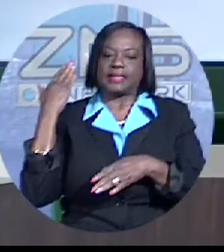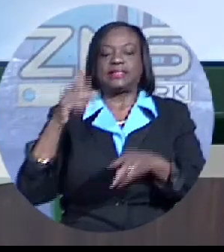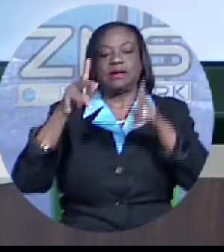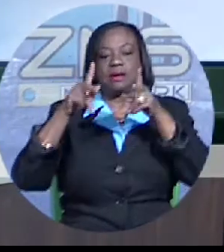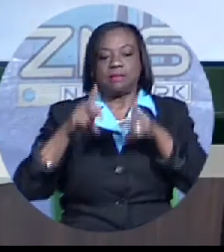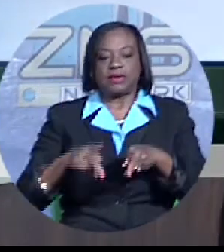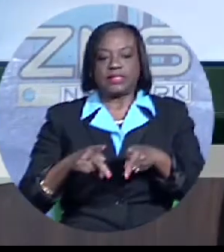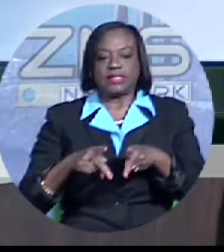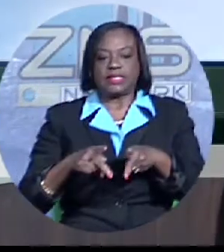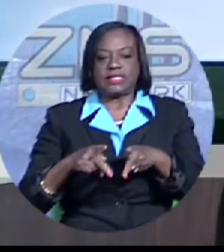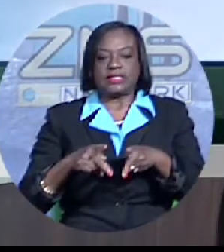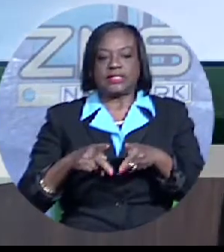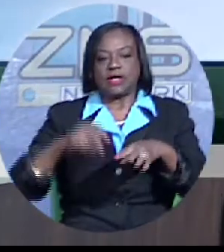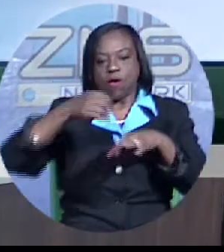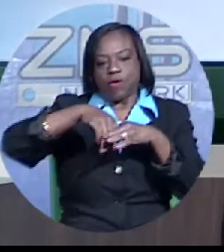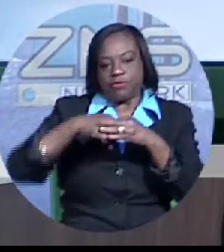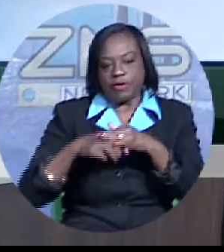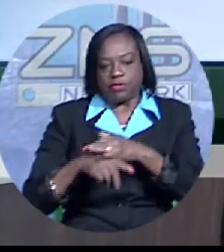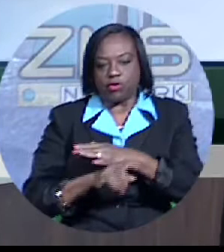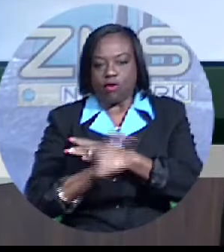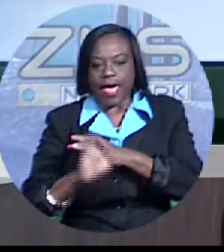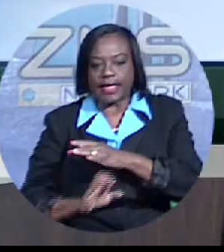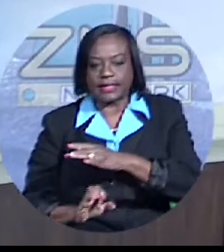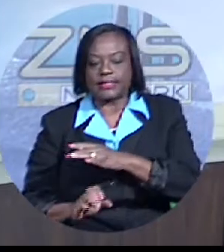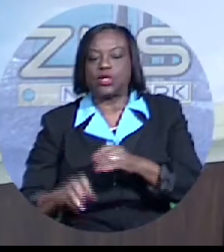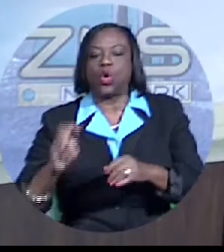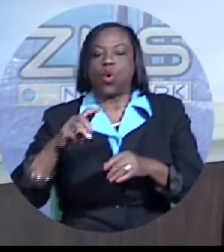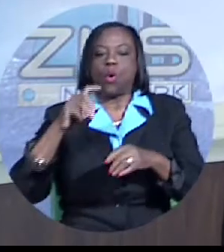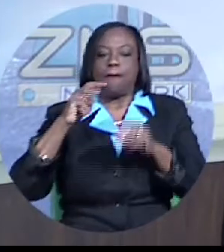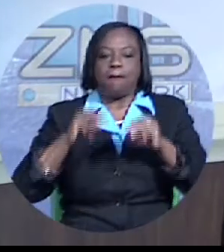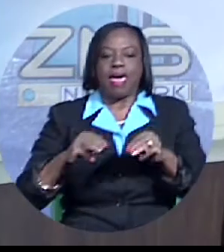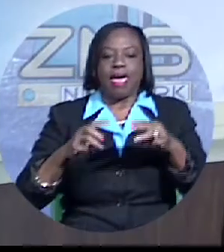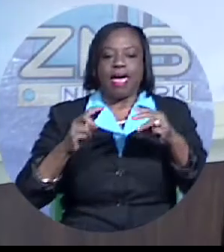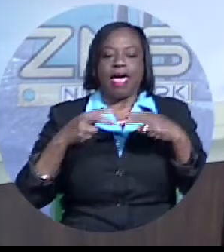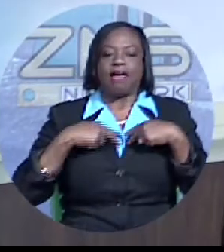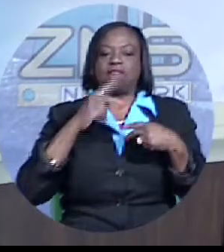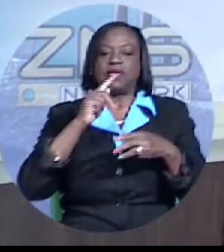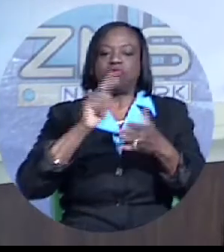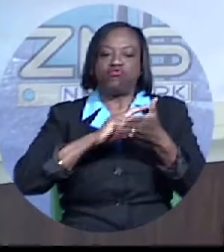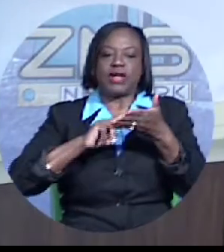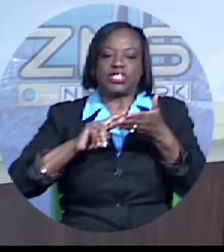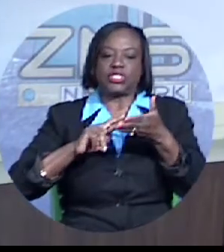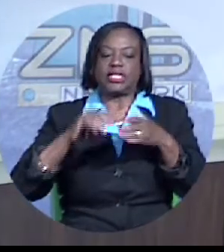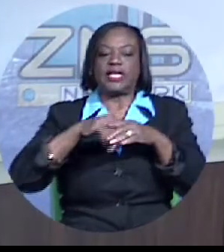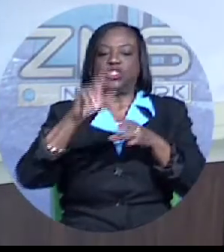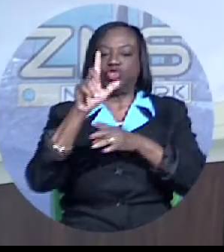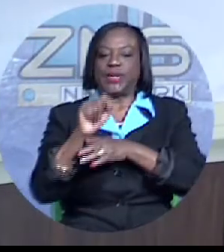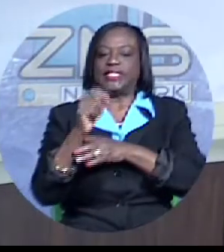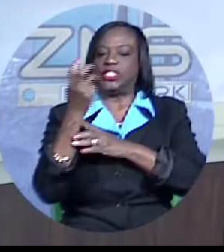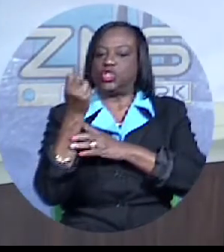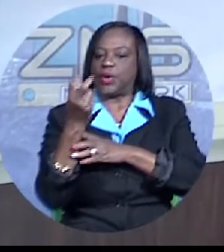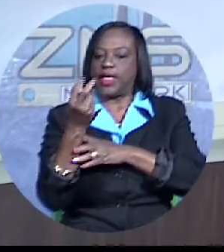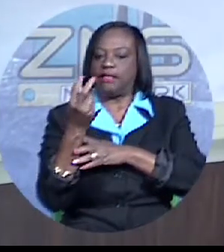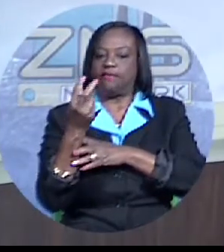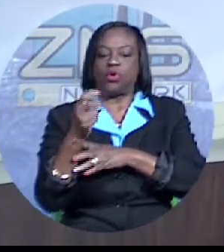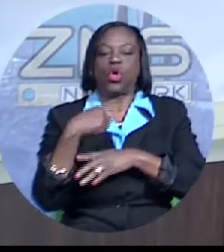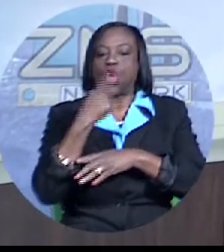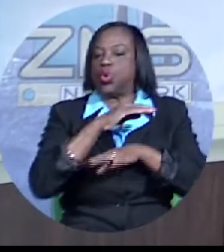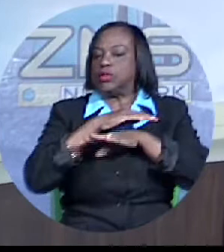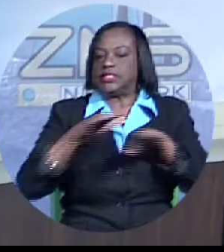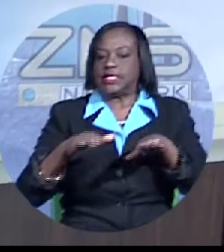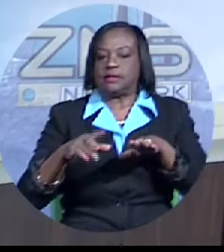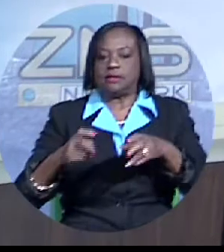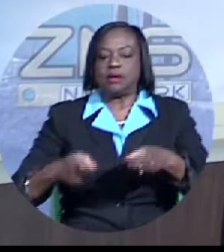have slipped through the cracks who may have been registered in 2012 who did not present the